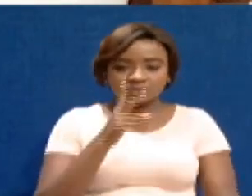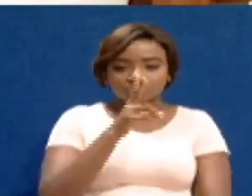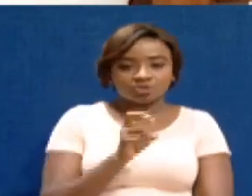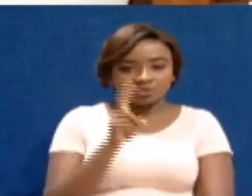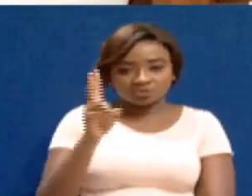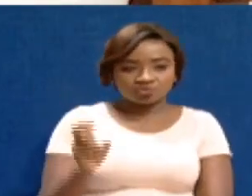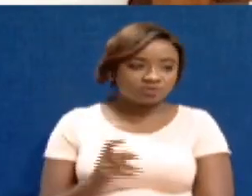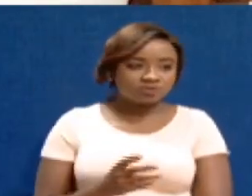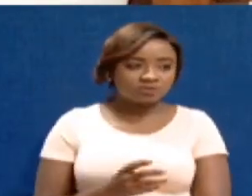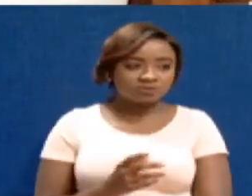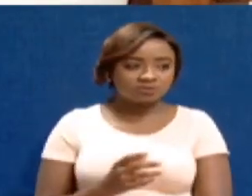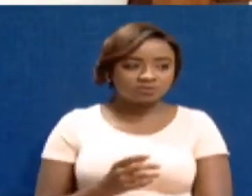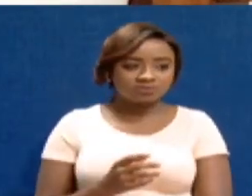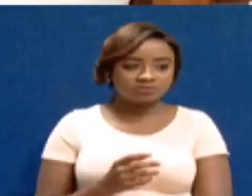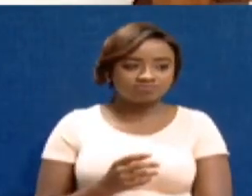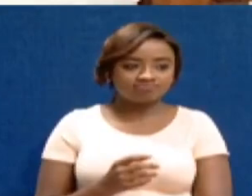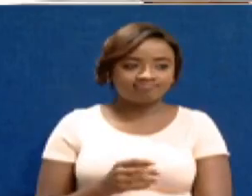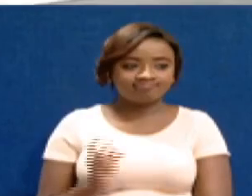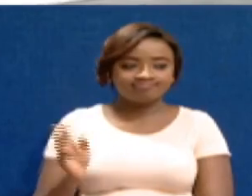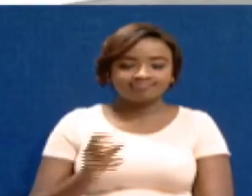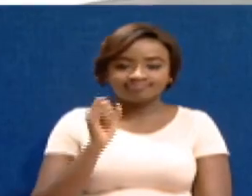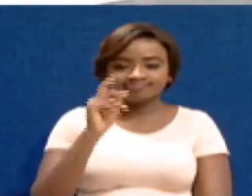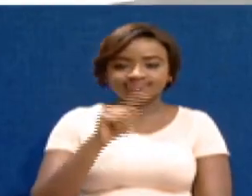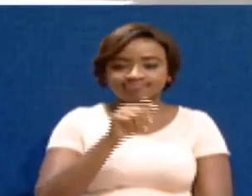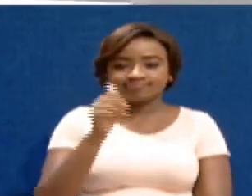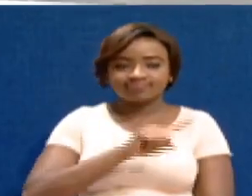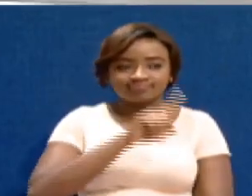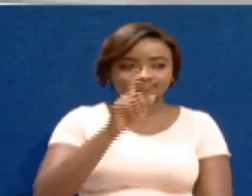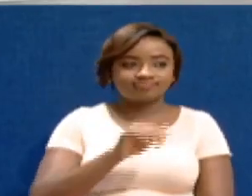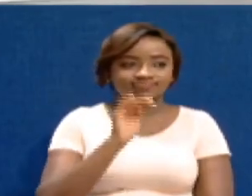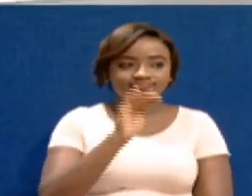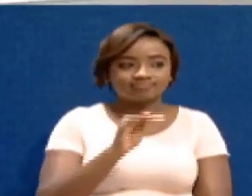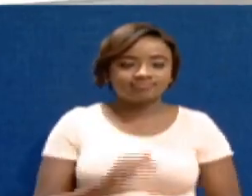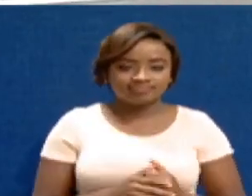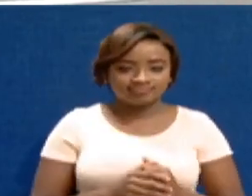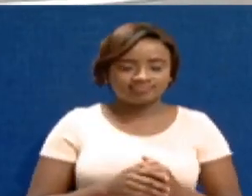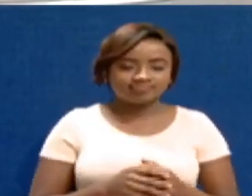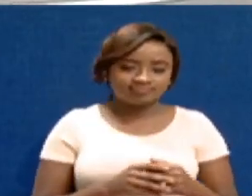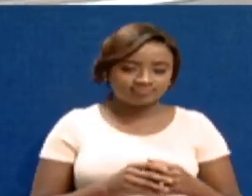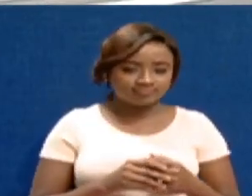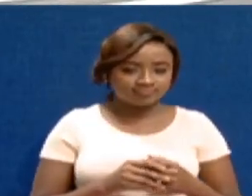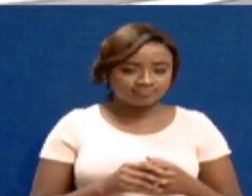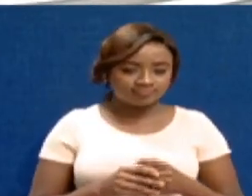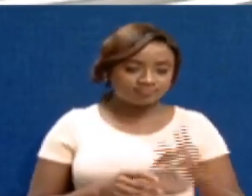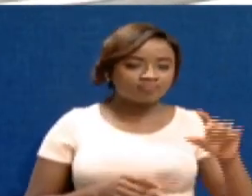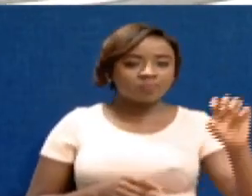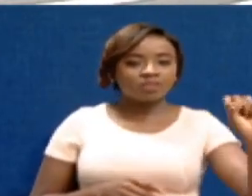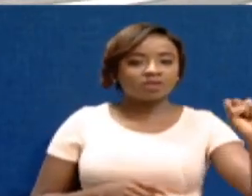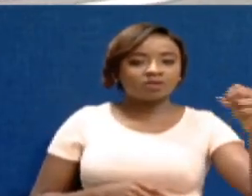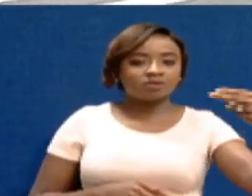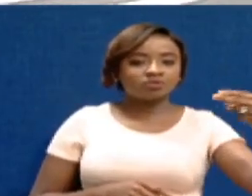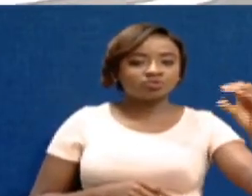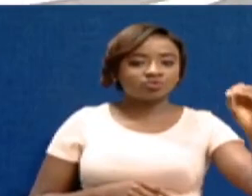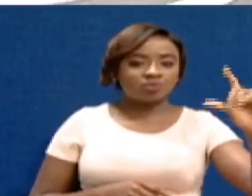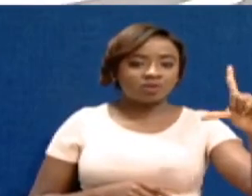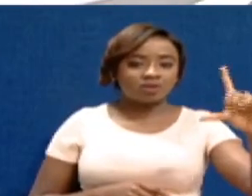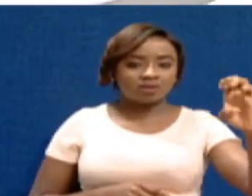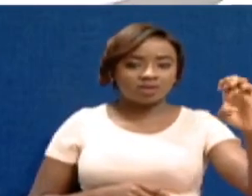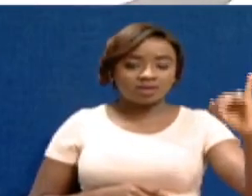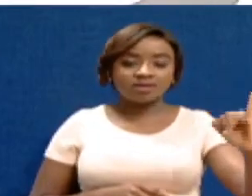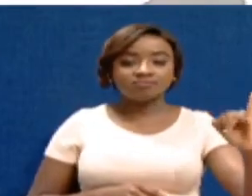had, under the Kibaki administration, we were leaps and bounds, double